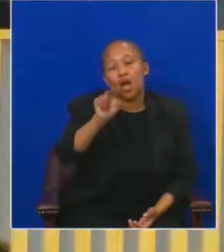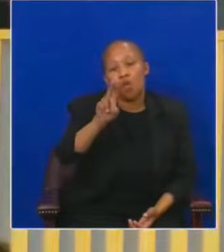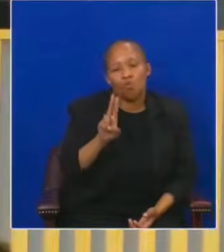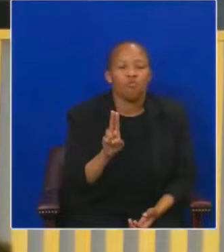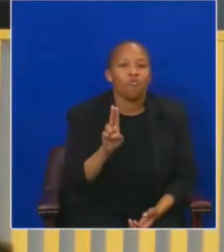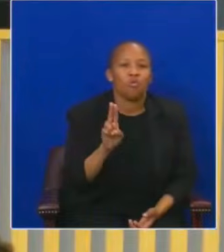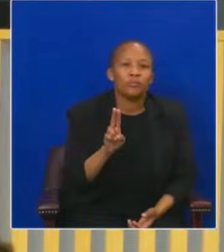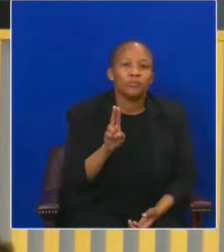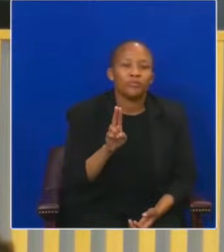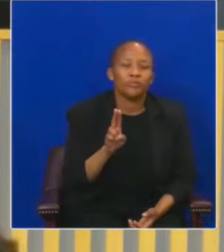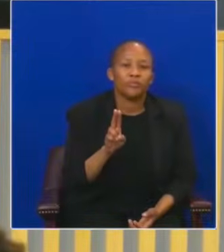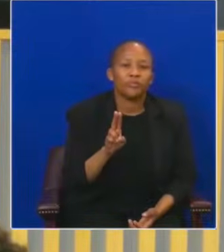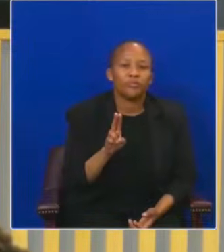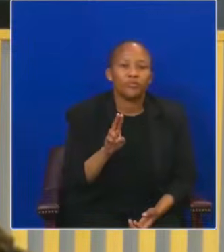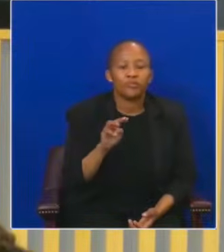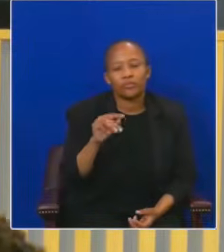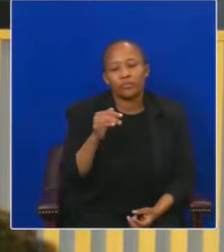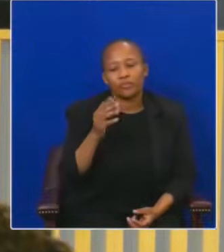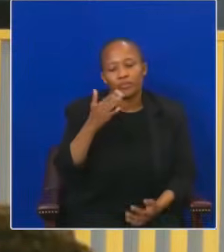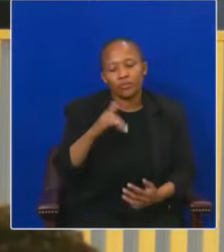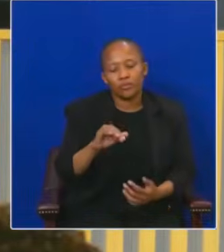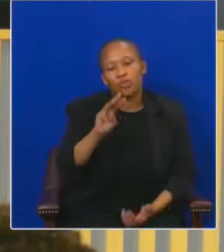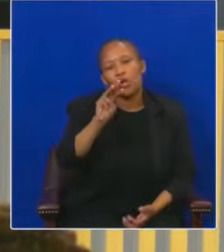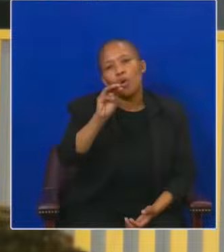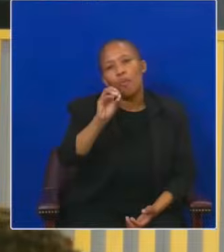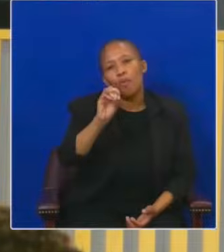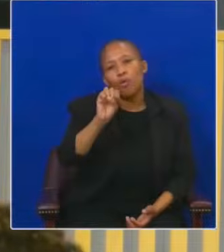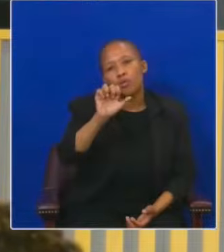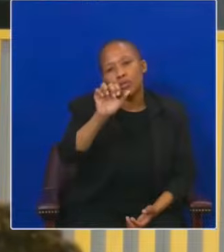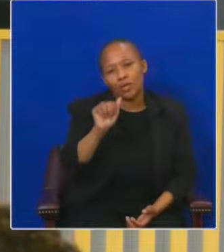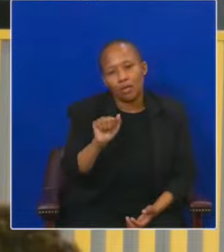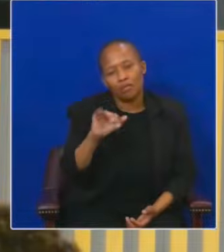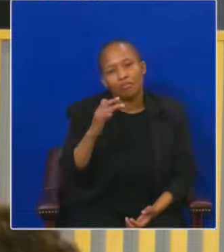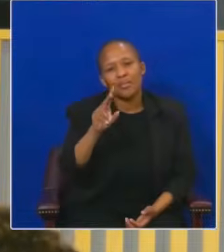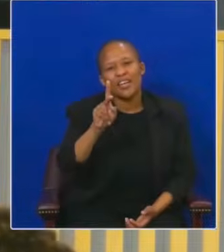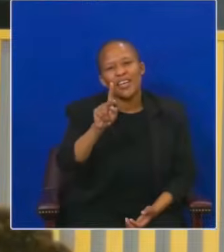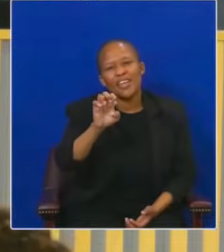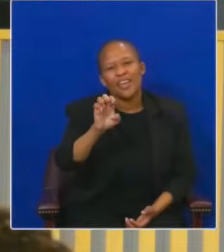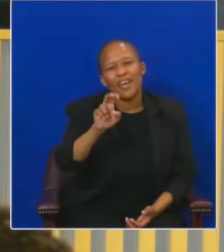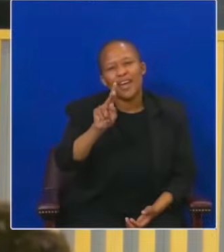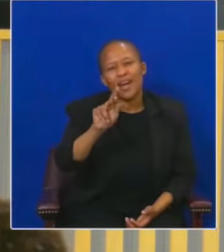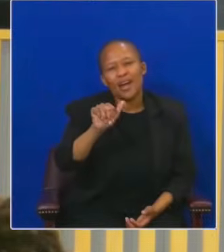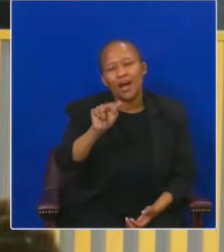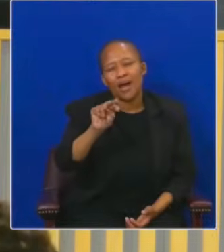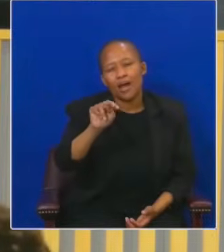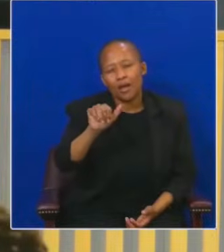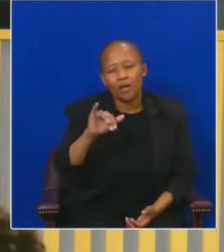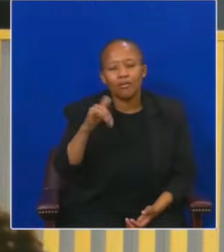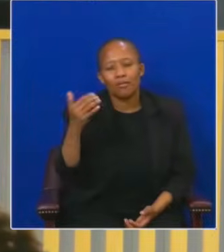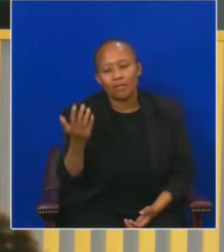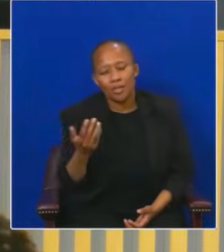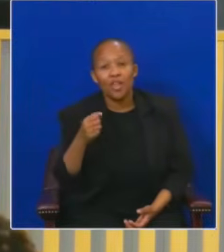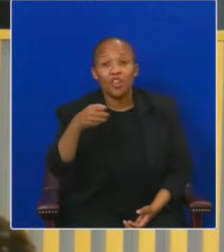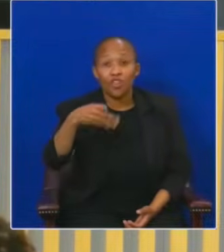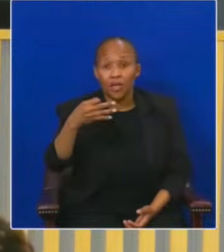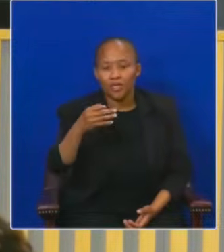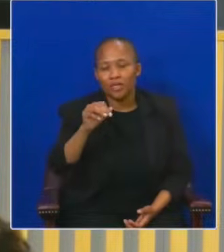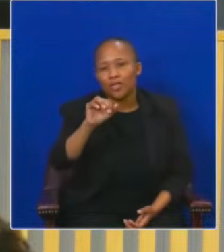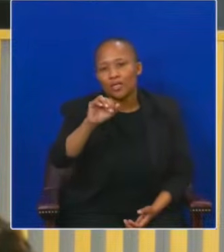Musa Kekana, and Tieho Floyd, aka